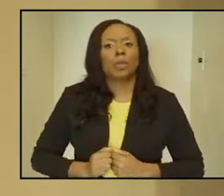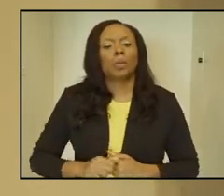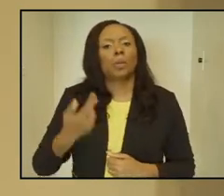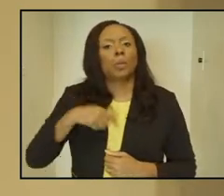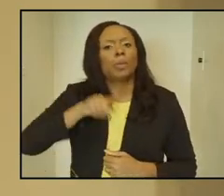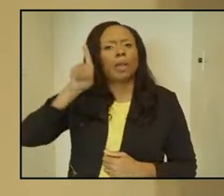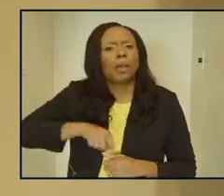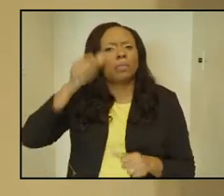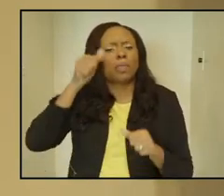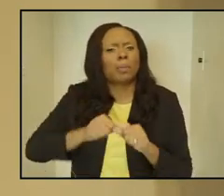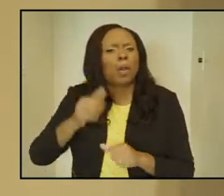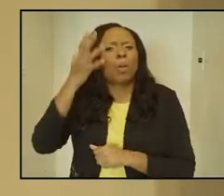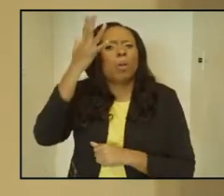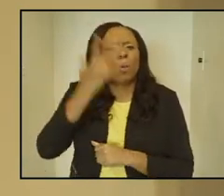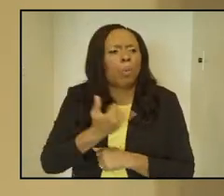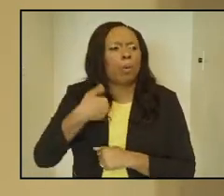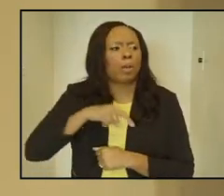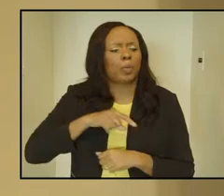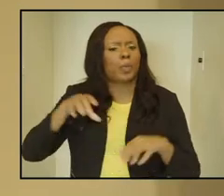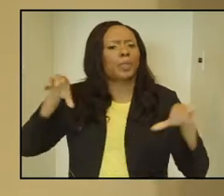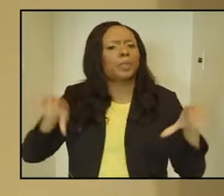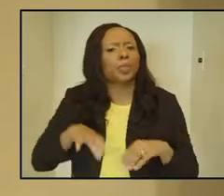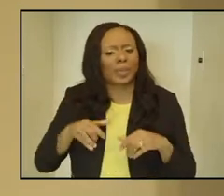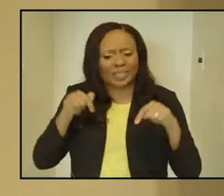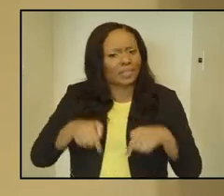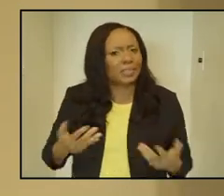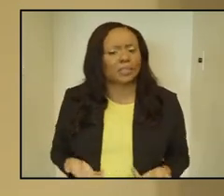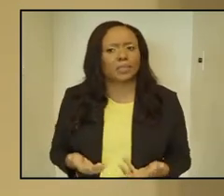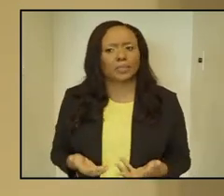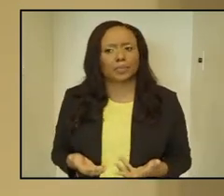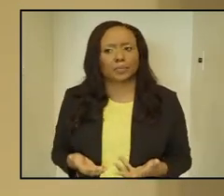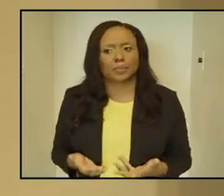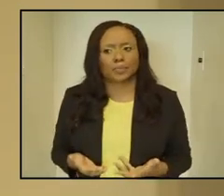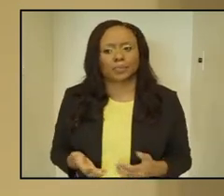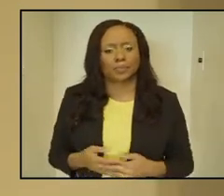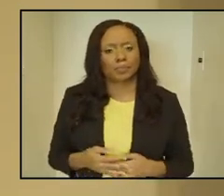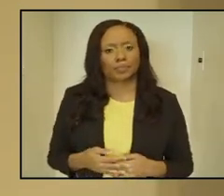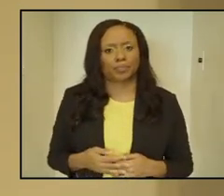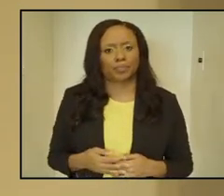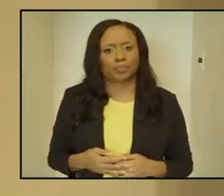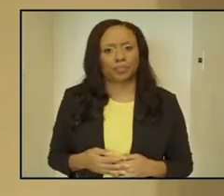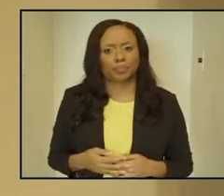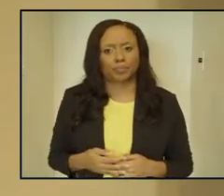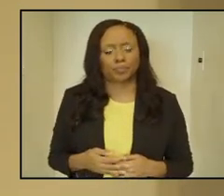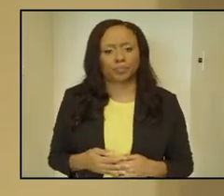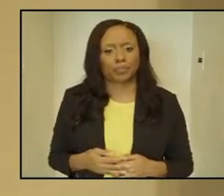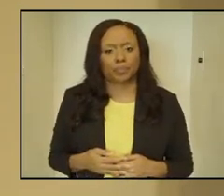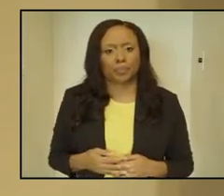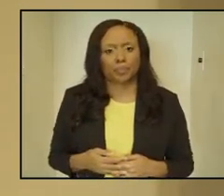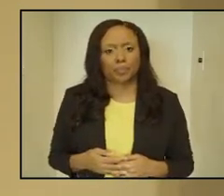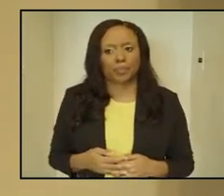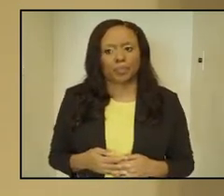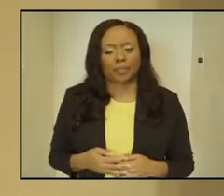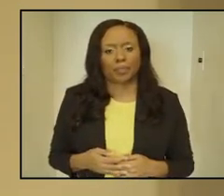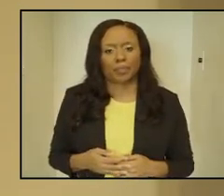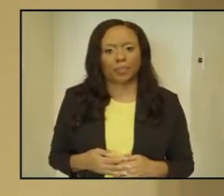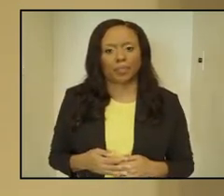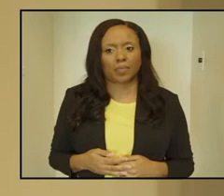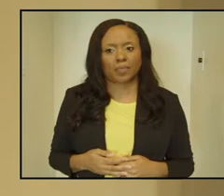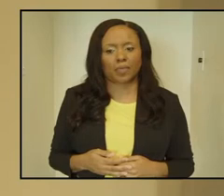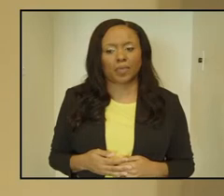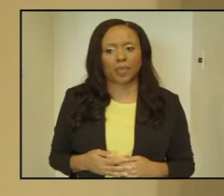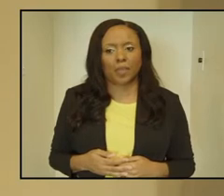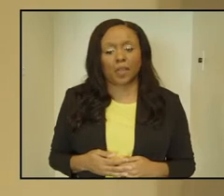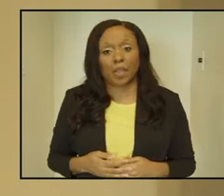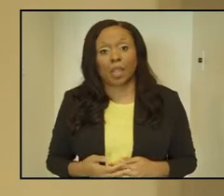we doing what we are doing. Because if we don't ask ourselves that, we are liable to be serving a purpose that is